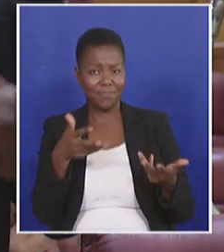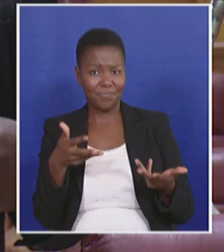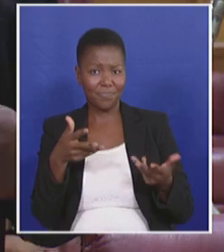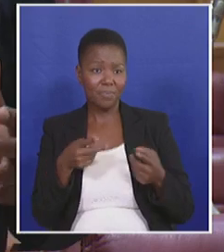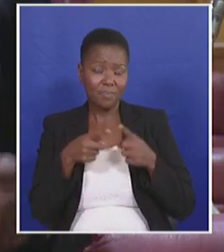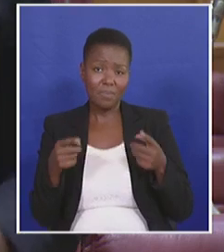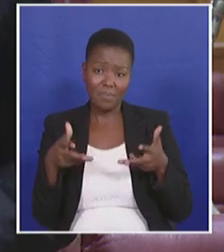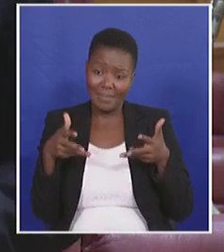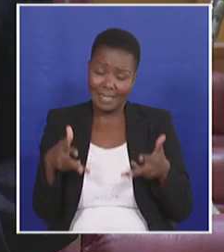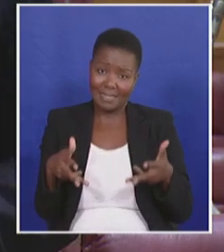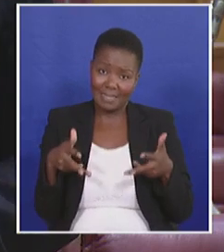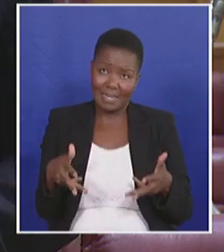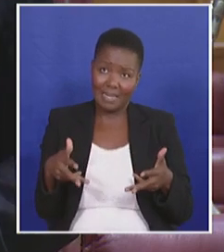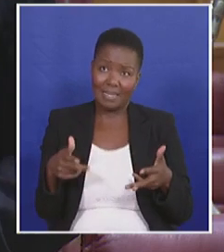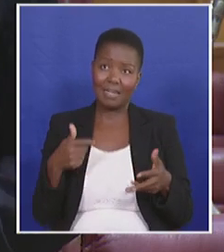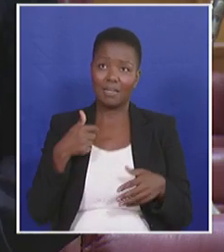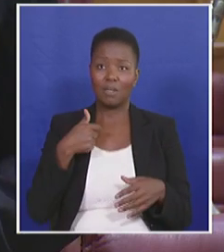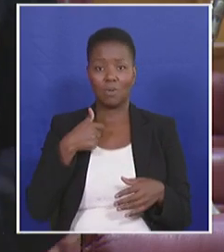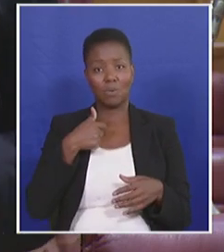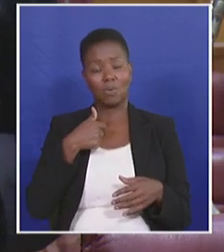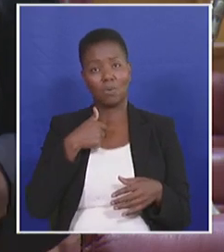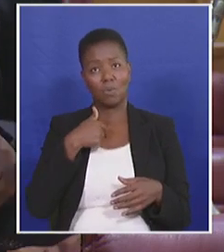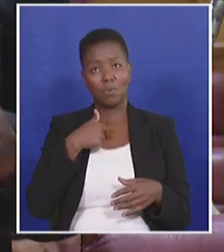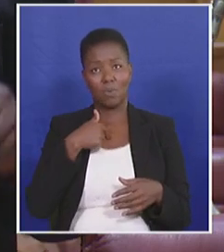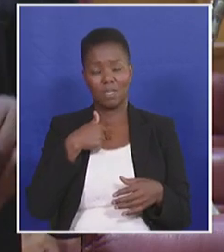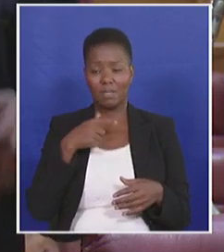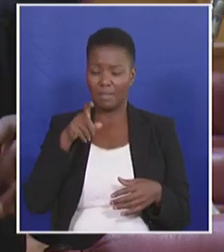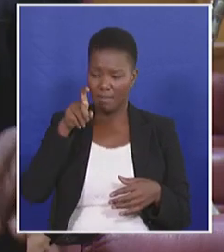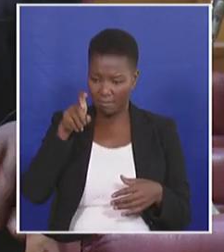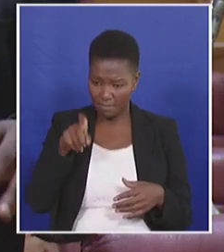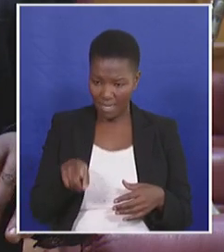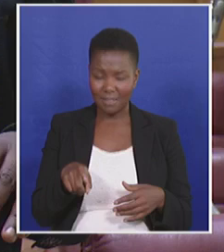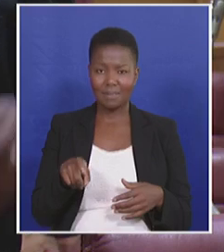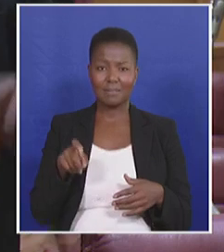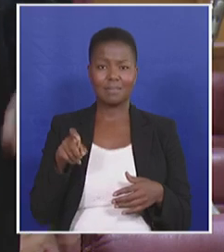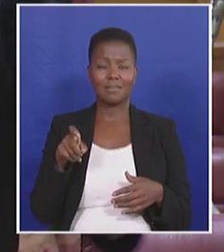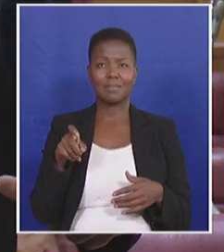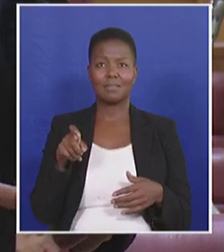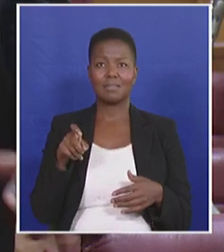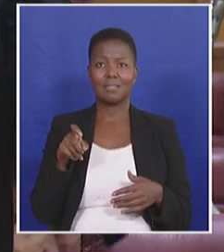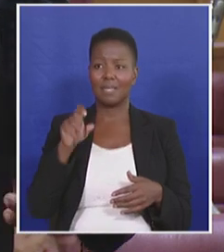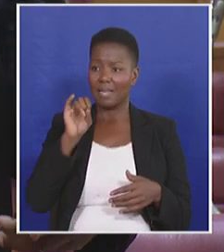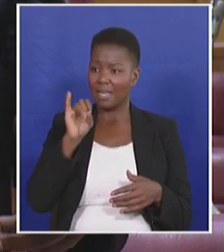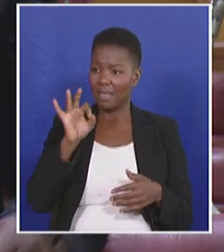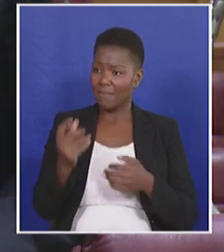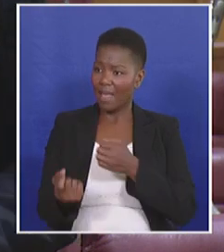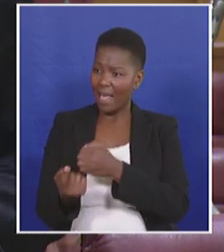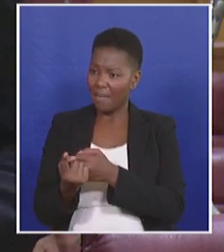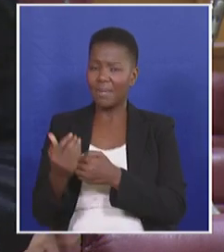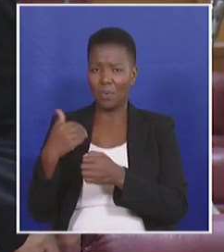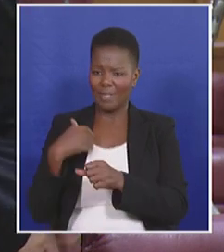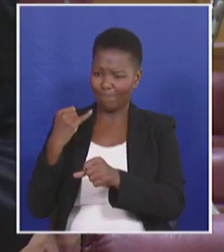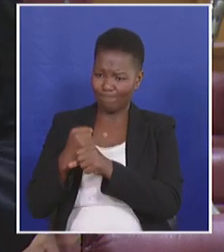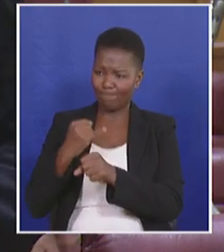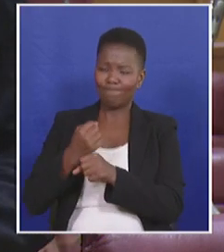we ourselves as an institution are duty bound to respond adequately to a challenge of